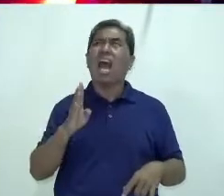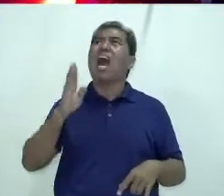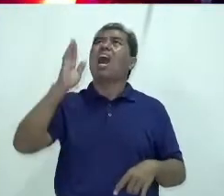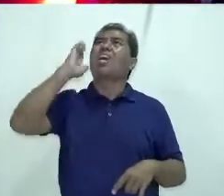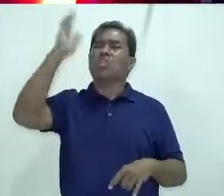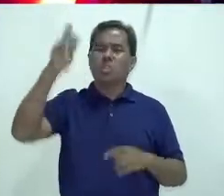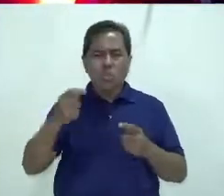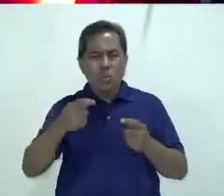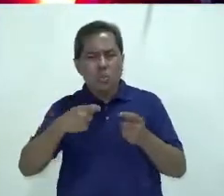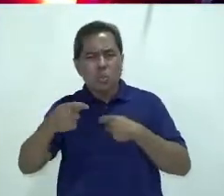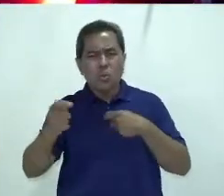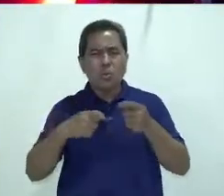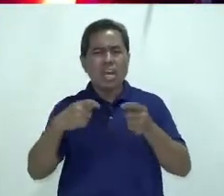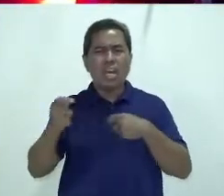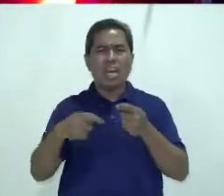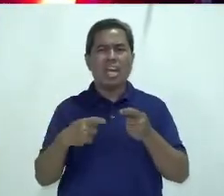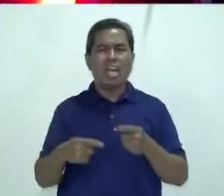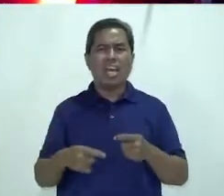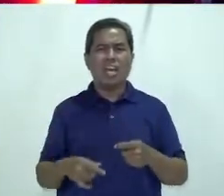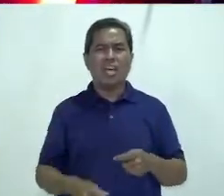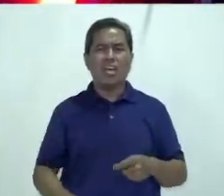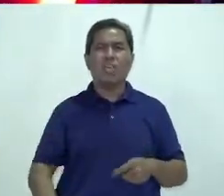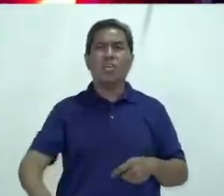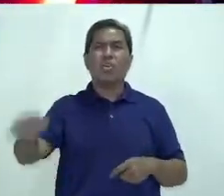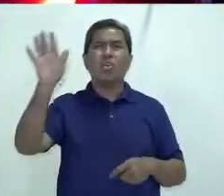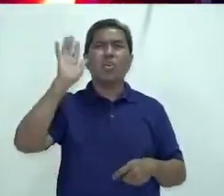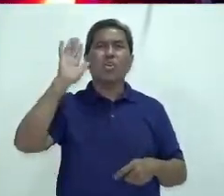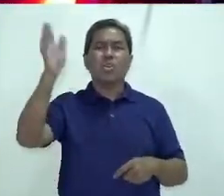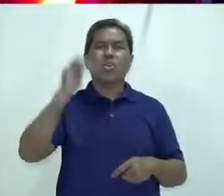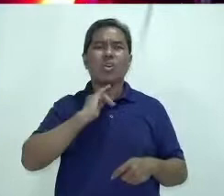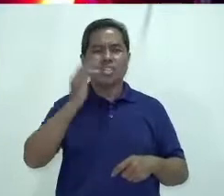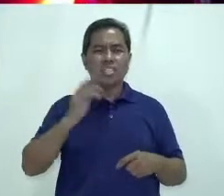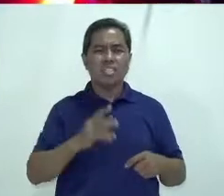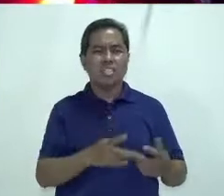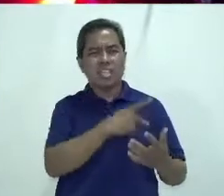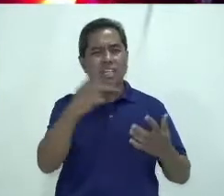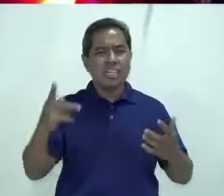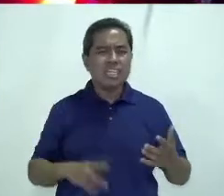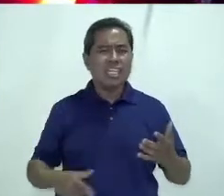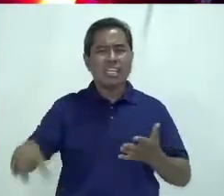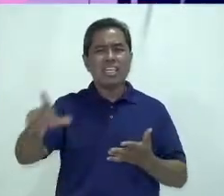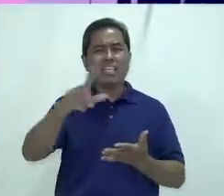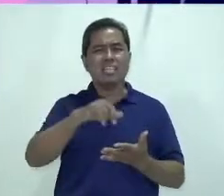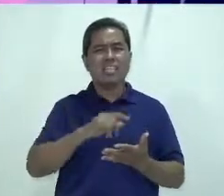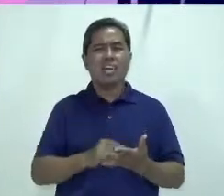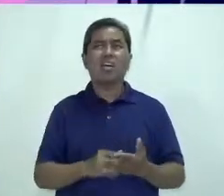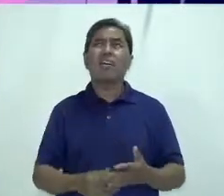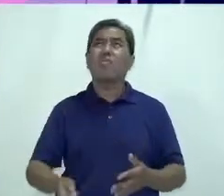Yours is the King.